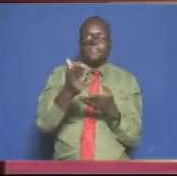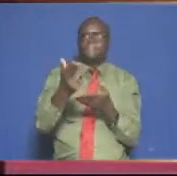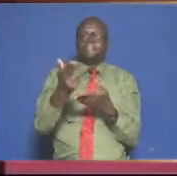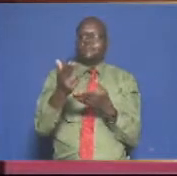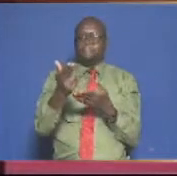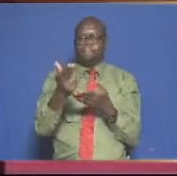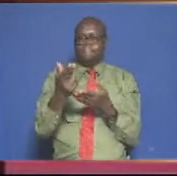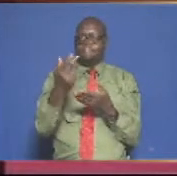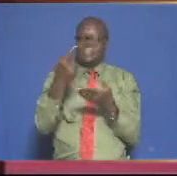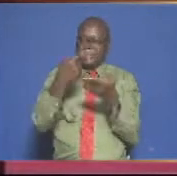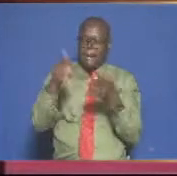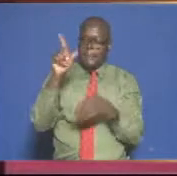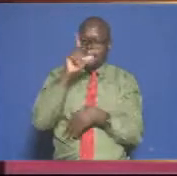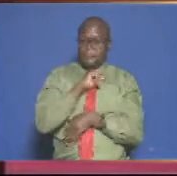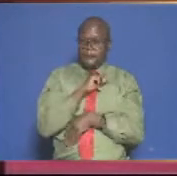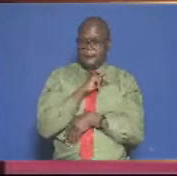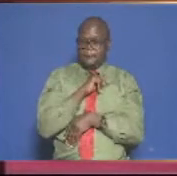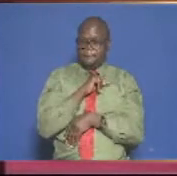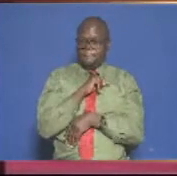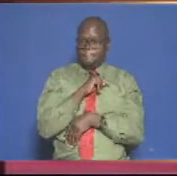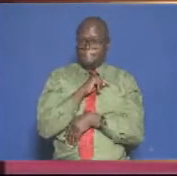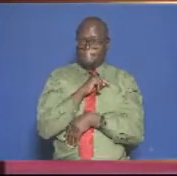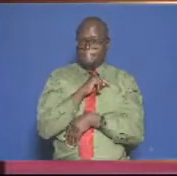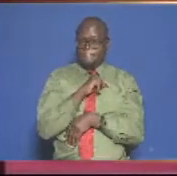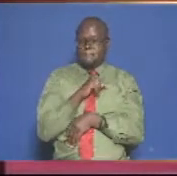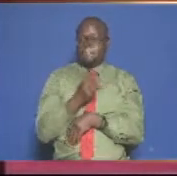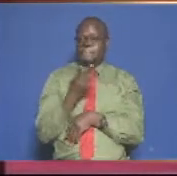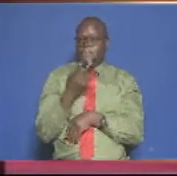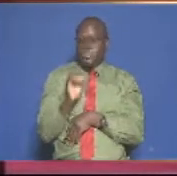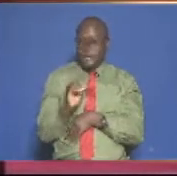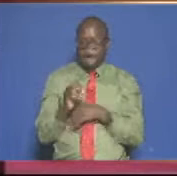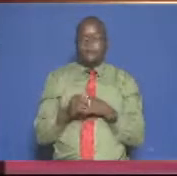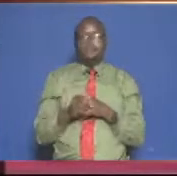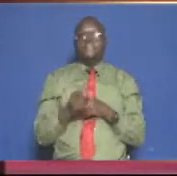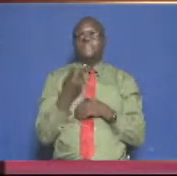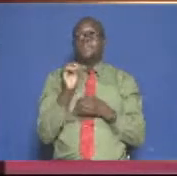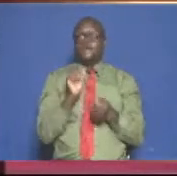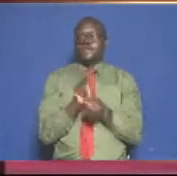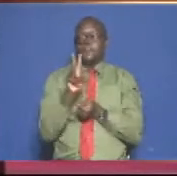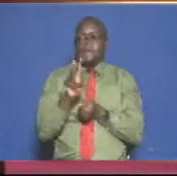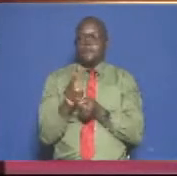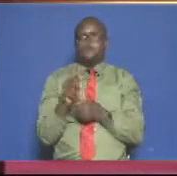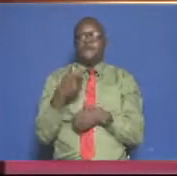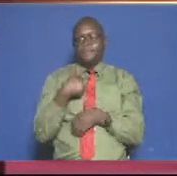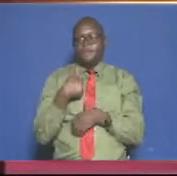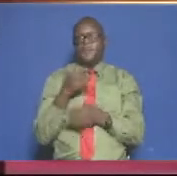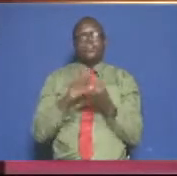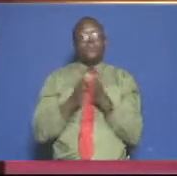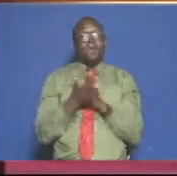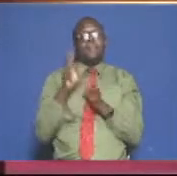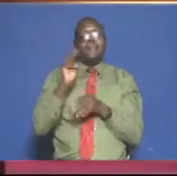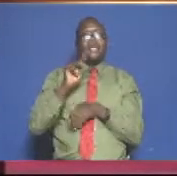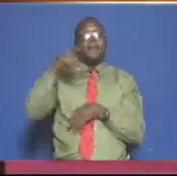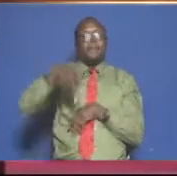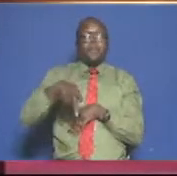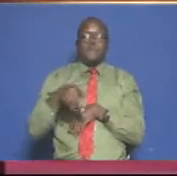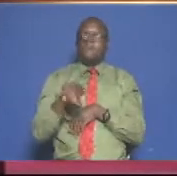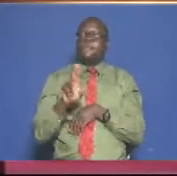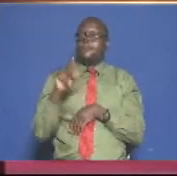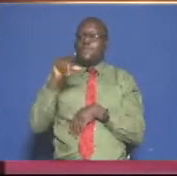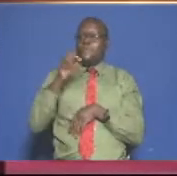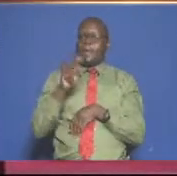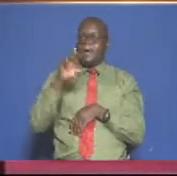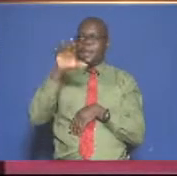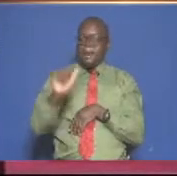Mr. Speaker. Mr. Speaker, in 2012, when I was running to be MP for Ugenya, and he met me